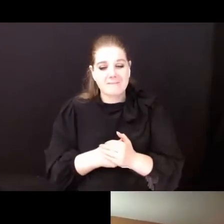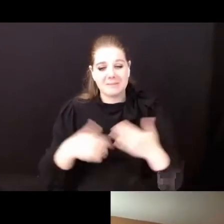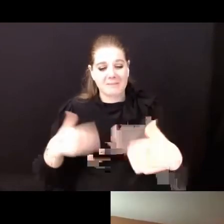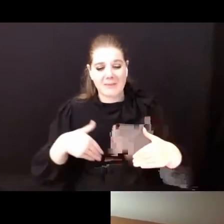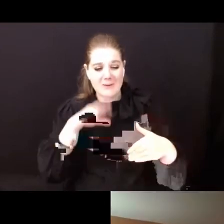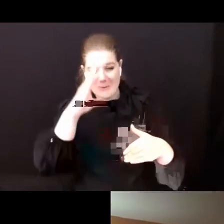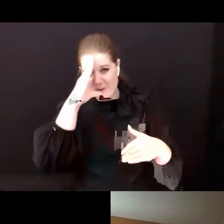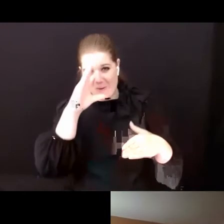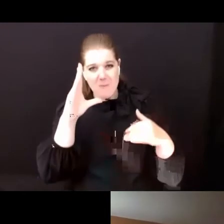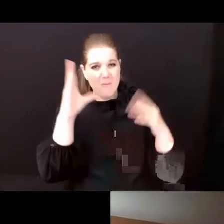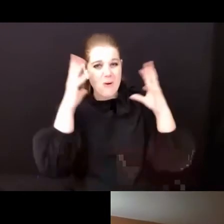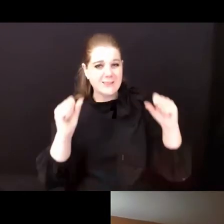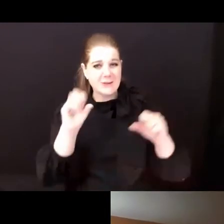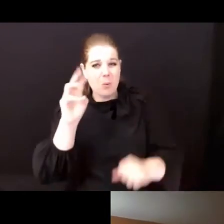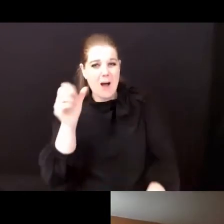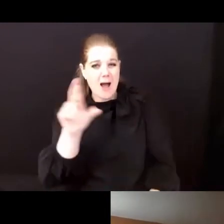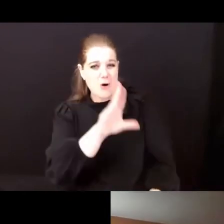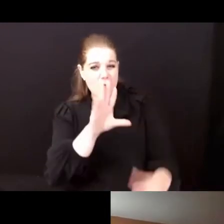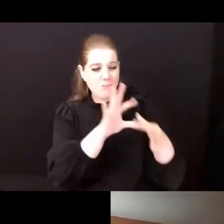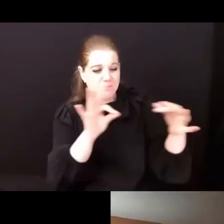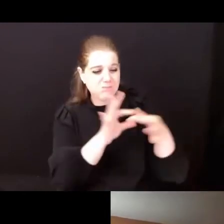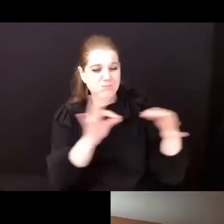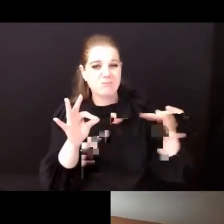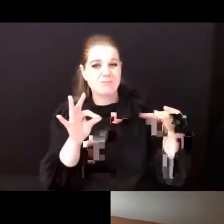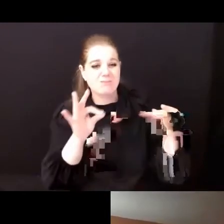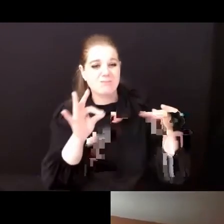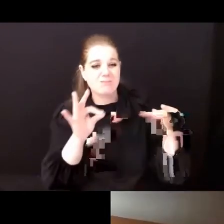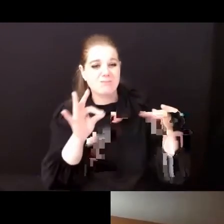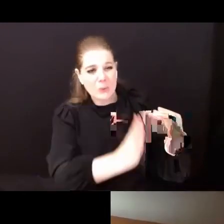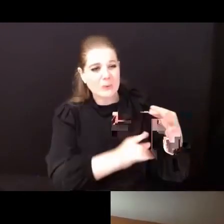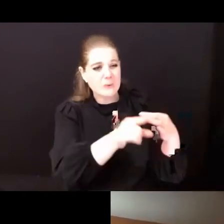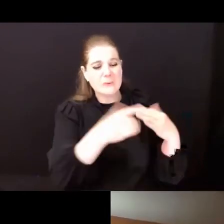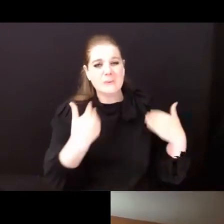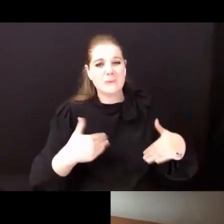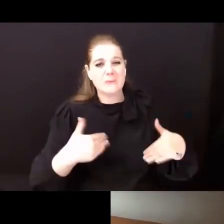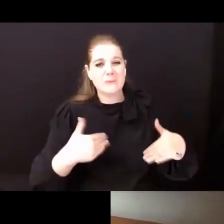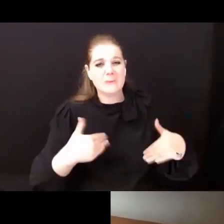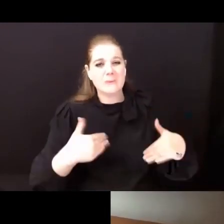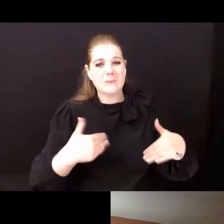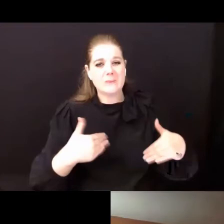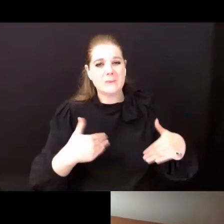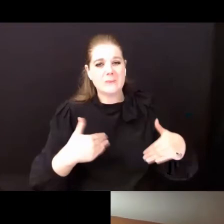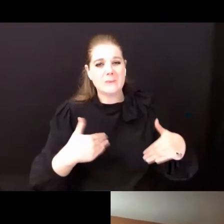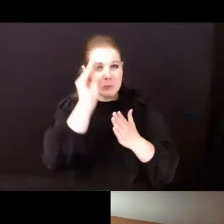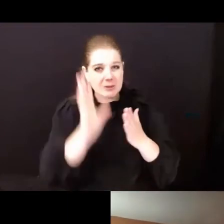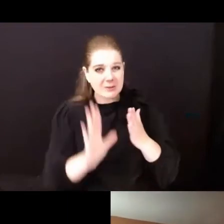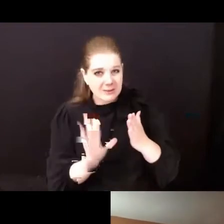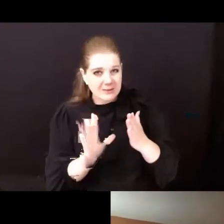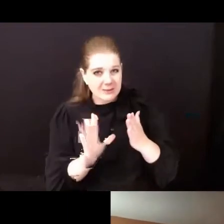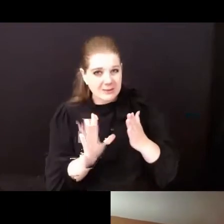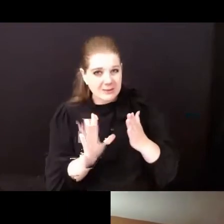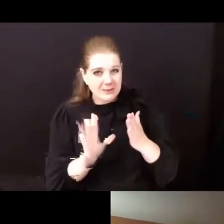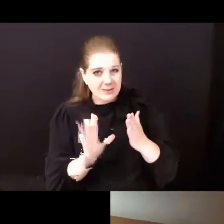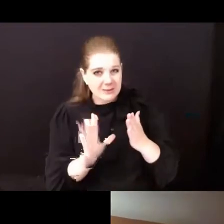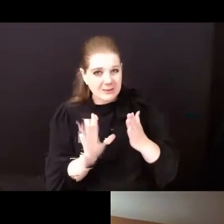Wacker said, and to you. You and the students at SCSU, it have been